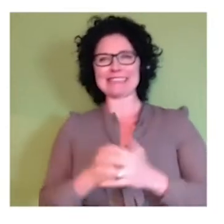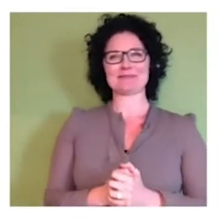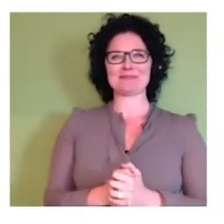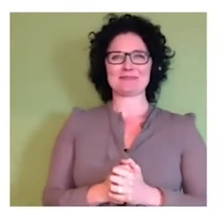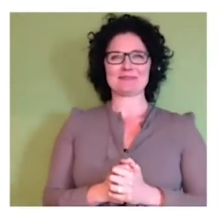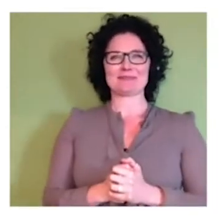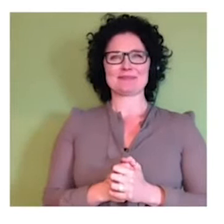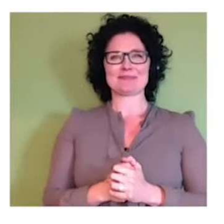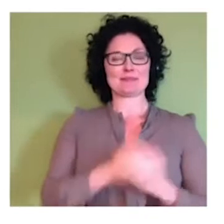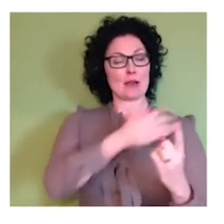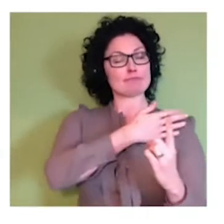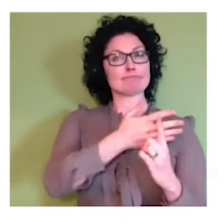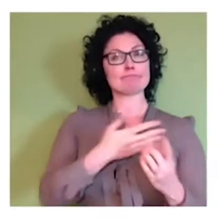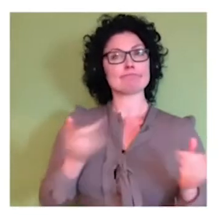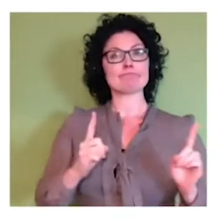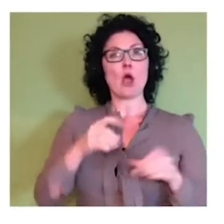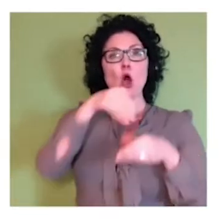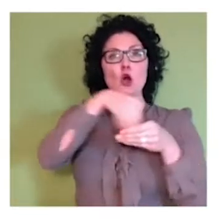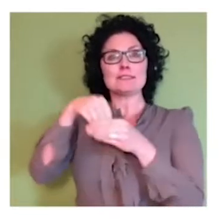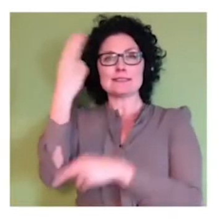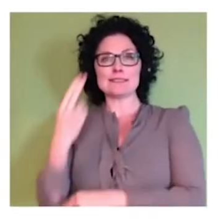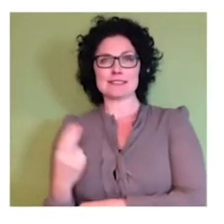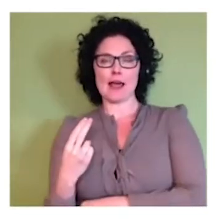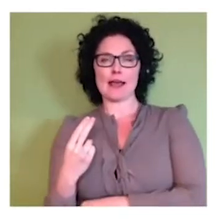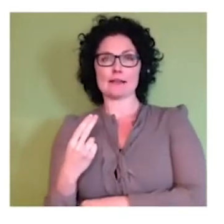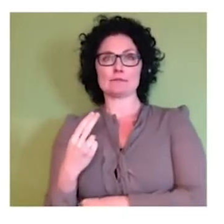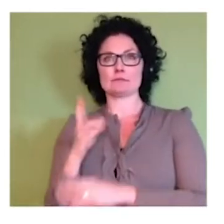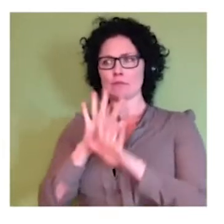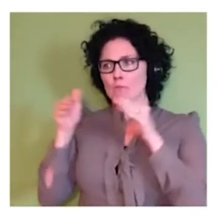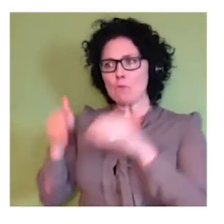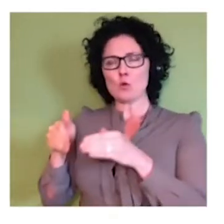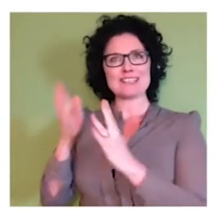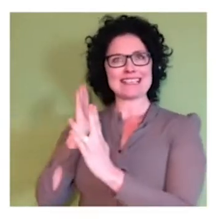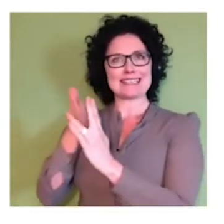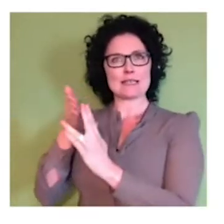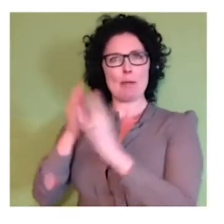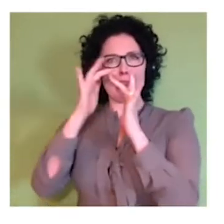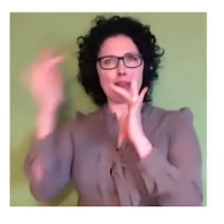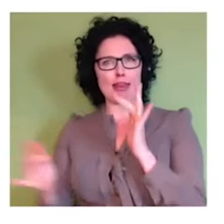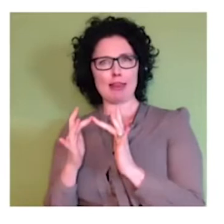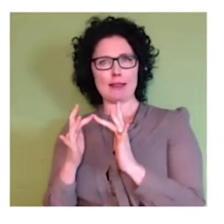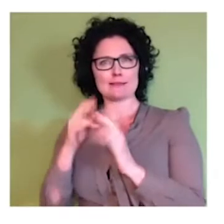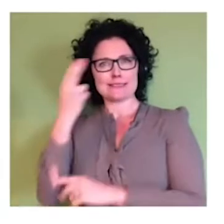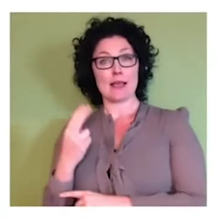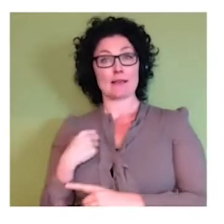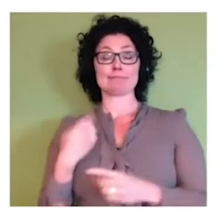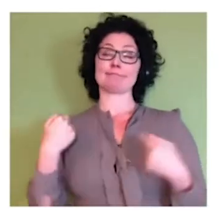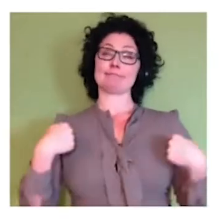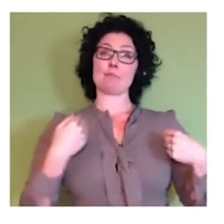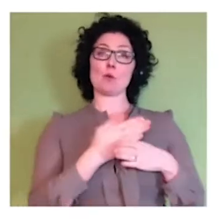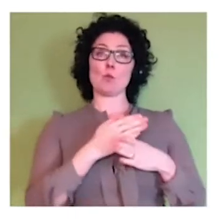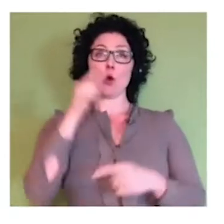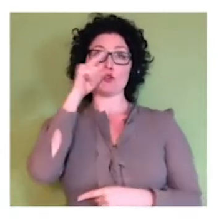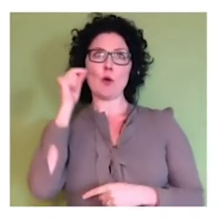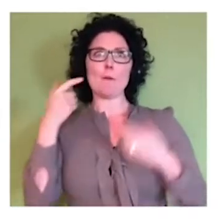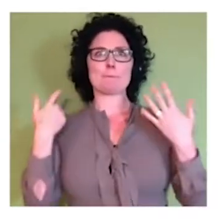is in content design with a specialism in accessibility. During my time at Scope, I've been able to learn more about the